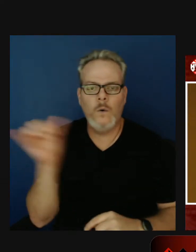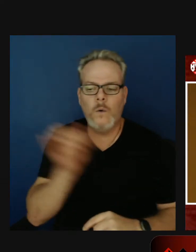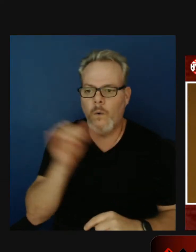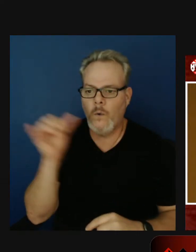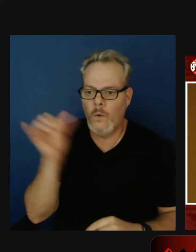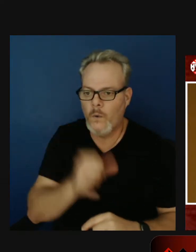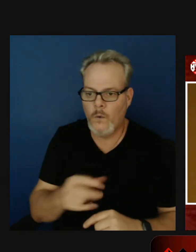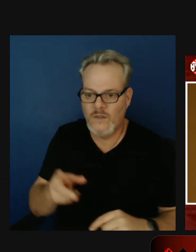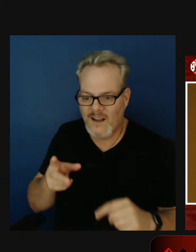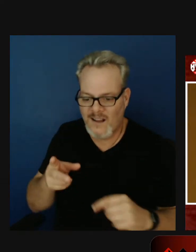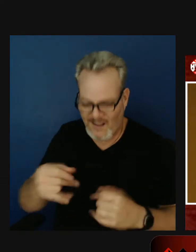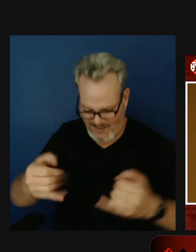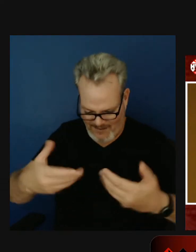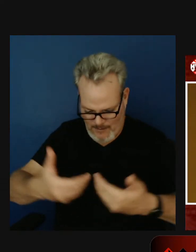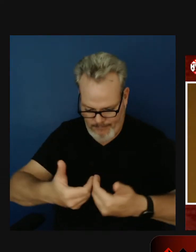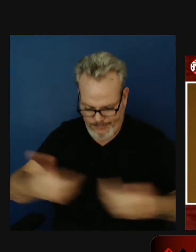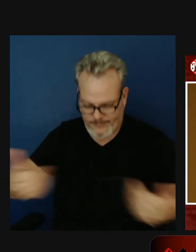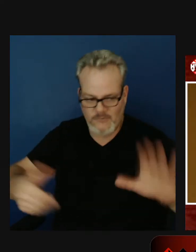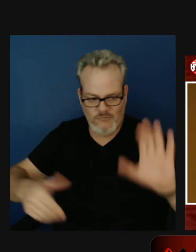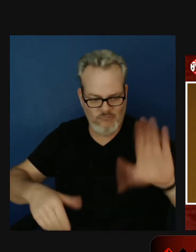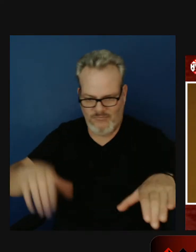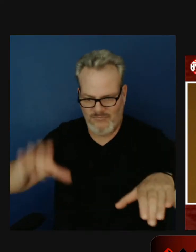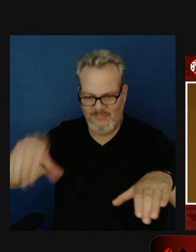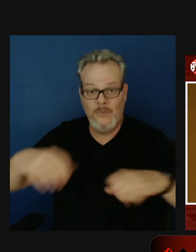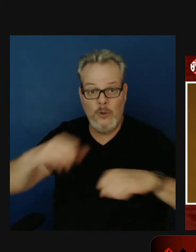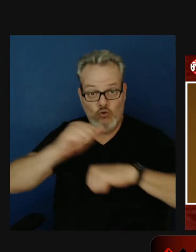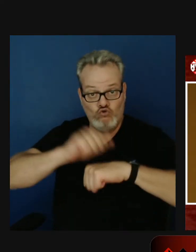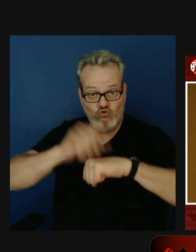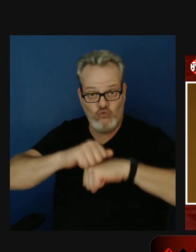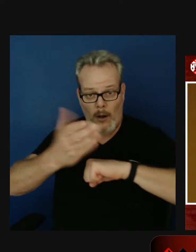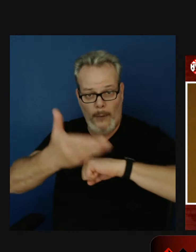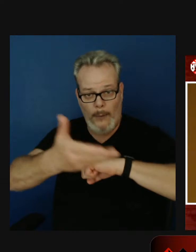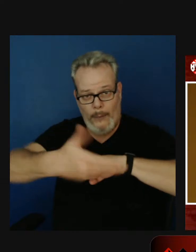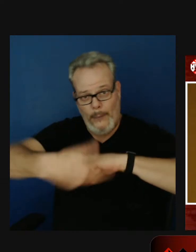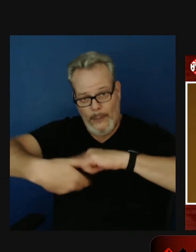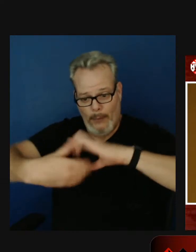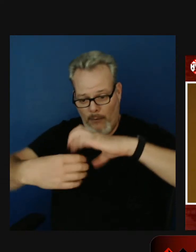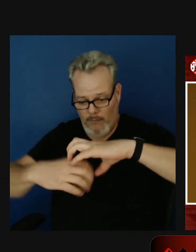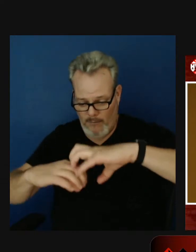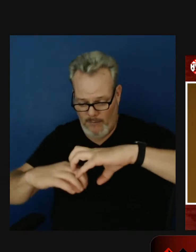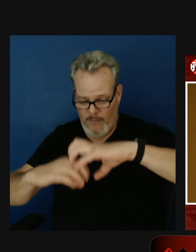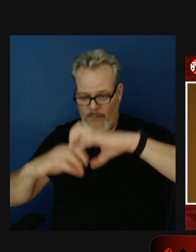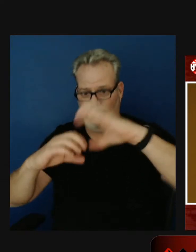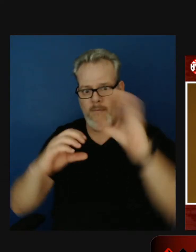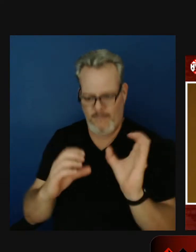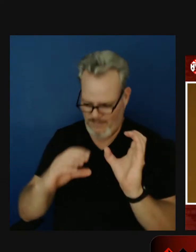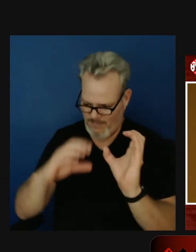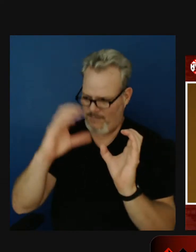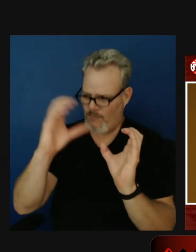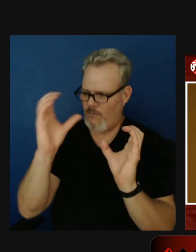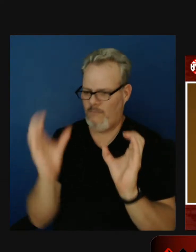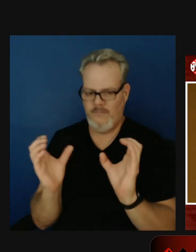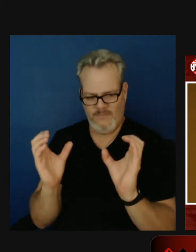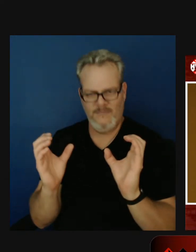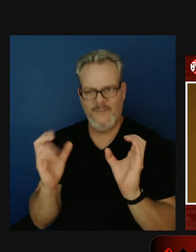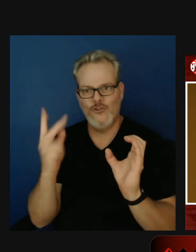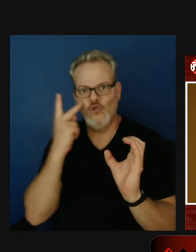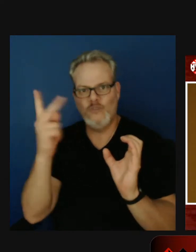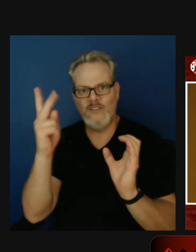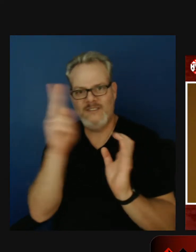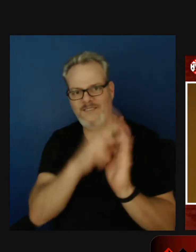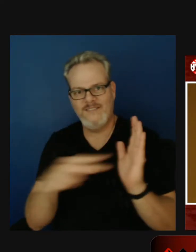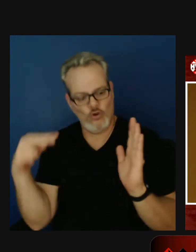to take a section of rock, cut it vertical, and look in it, you'd get what these things are, cross sections. And they can help you kind of see